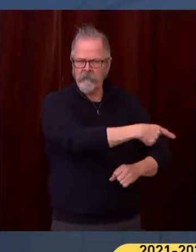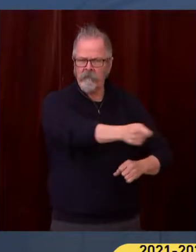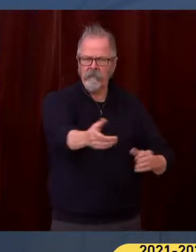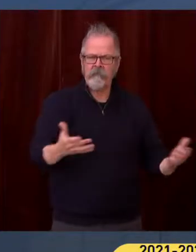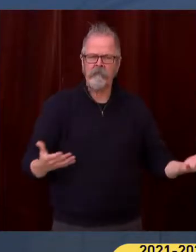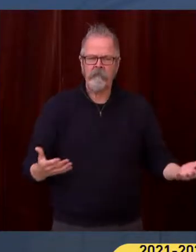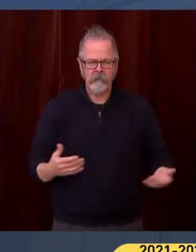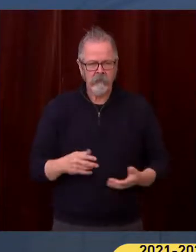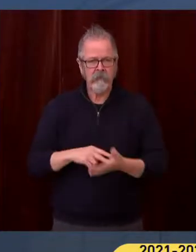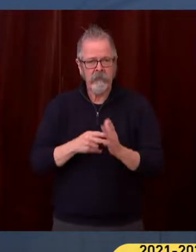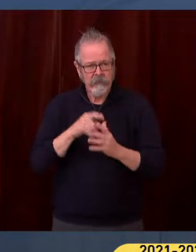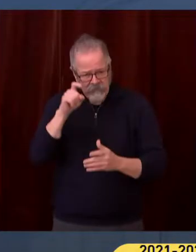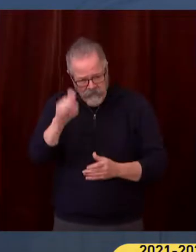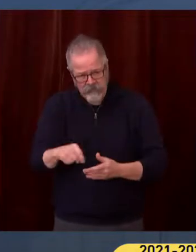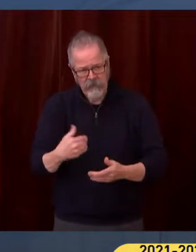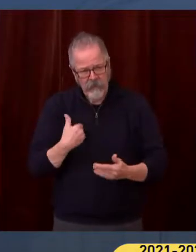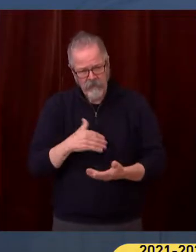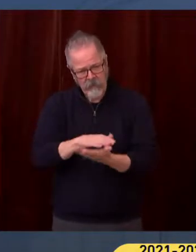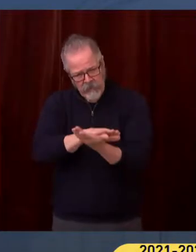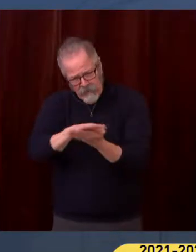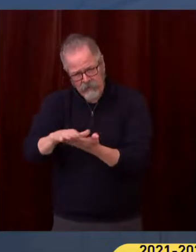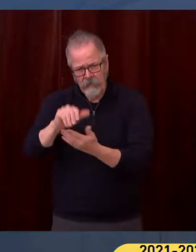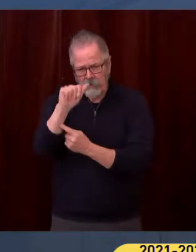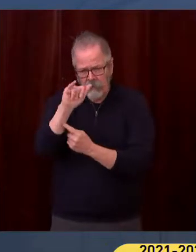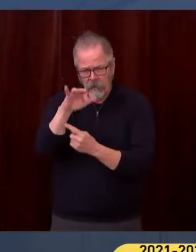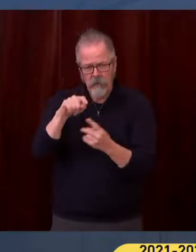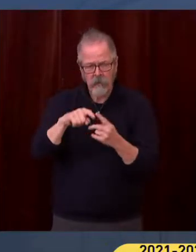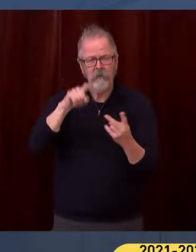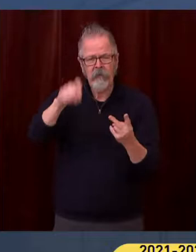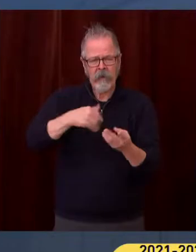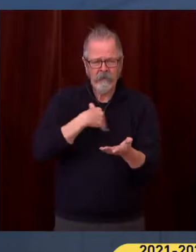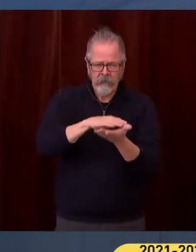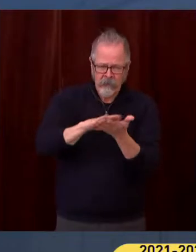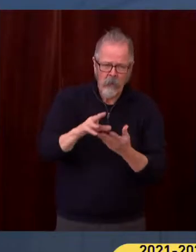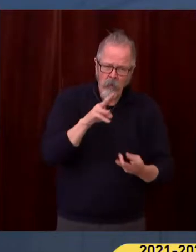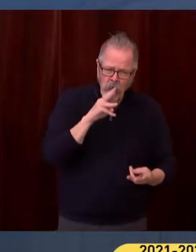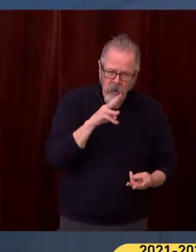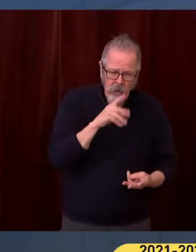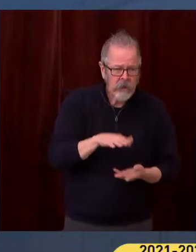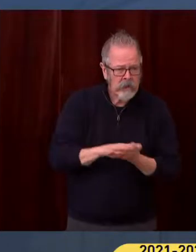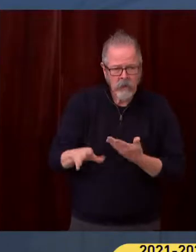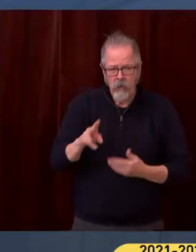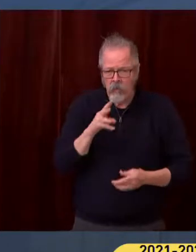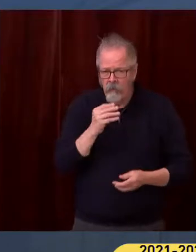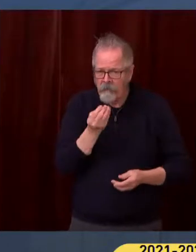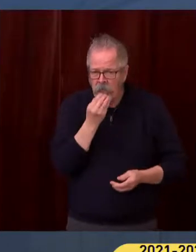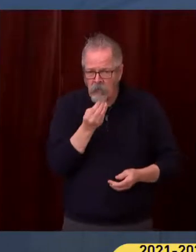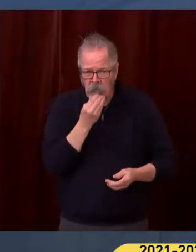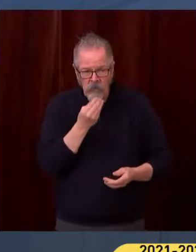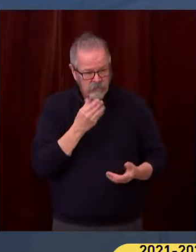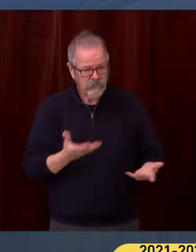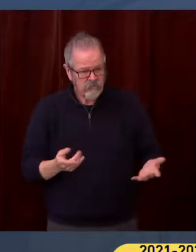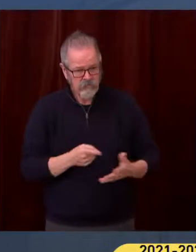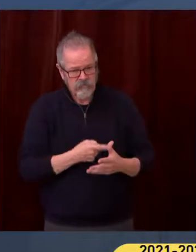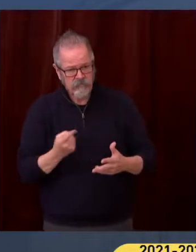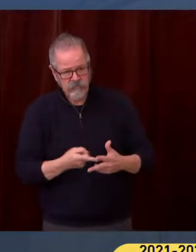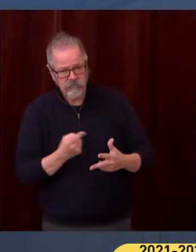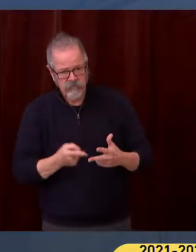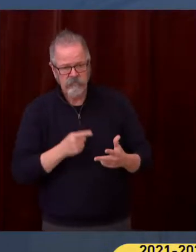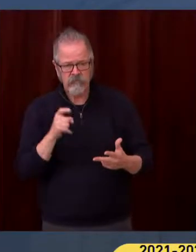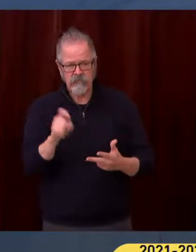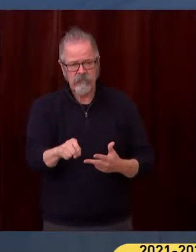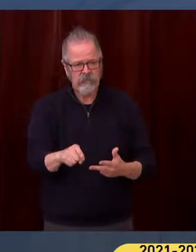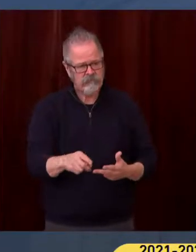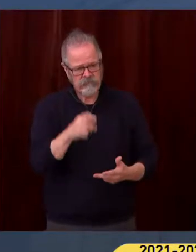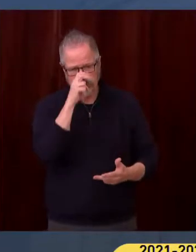my proposals incorporate recommendations from the Environmental Justice Task Force, including the creation of the Environmental Justice